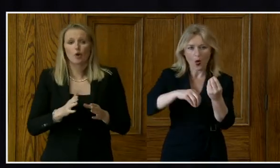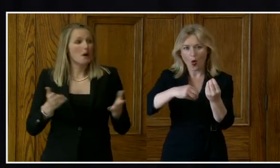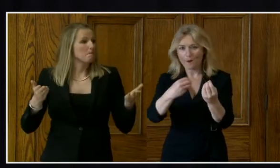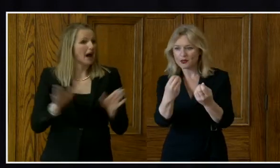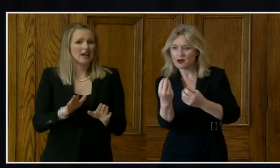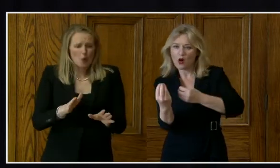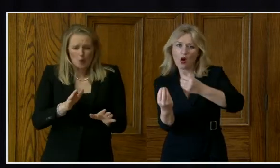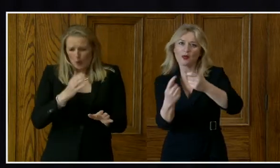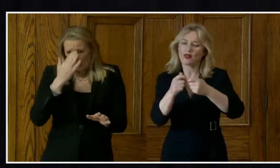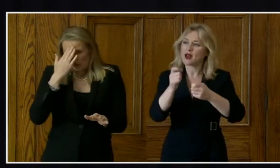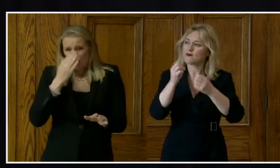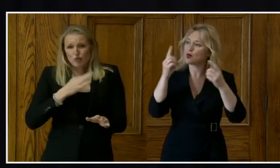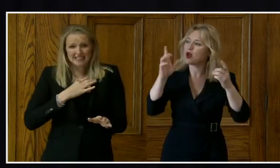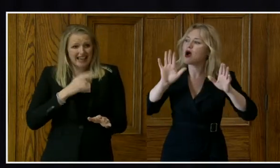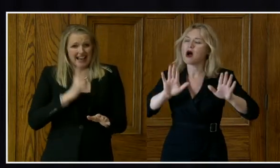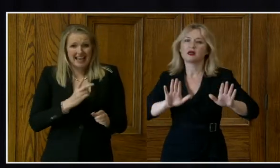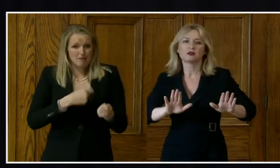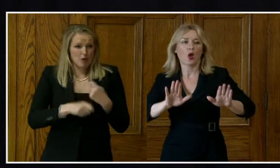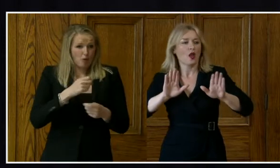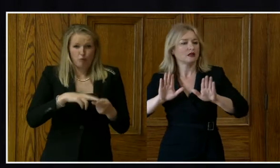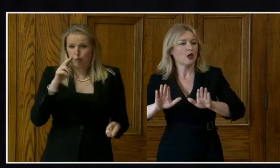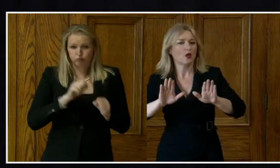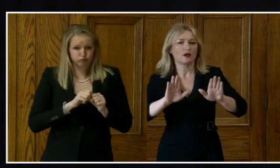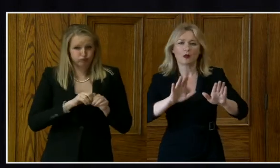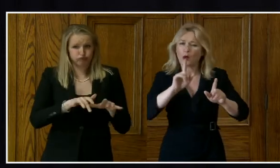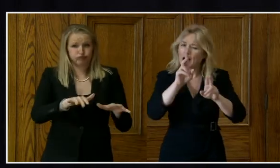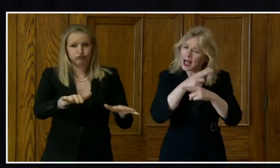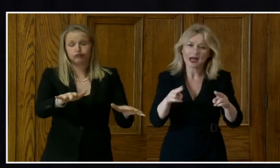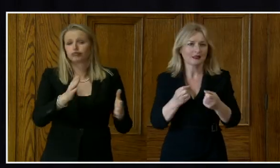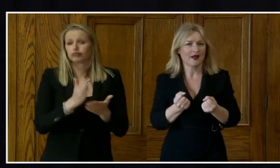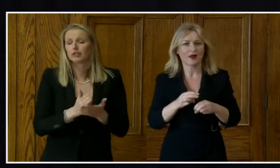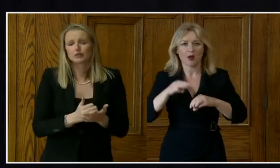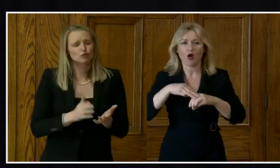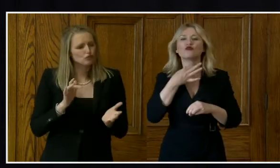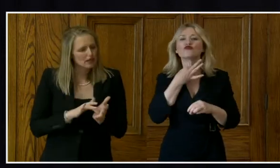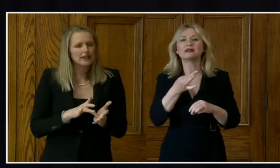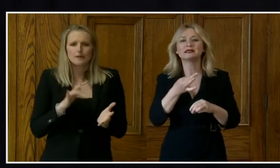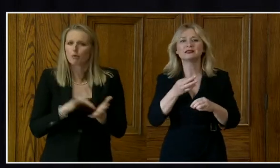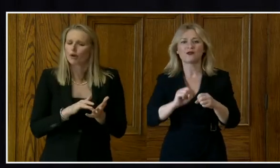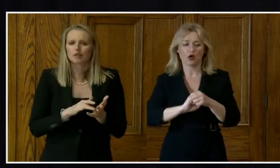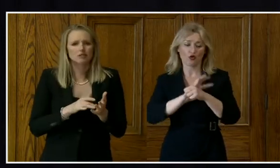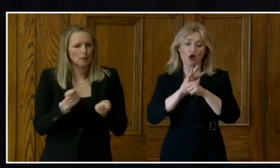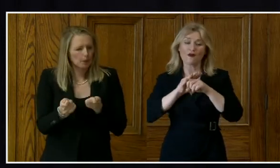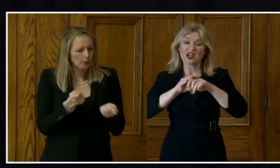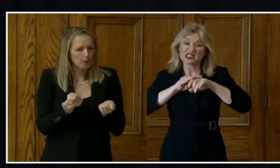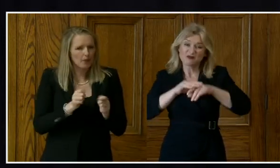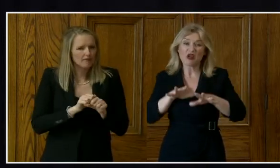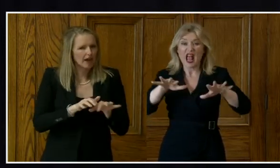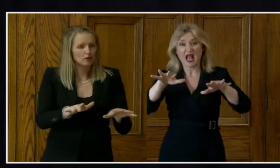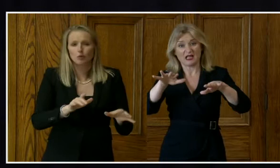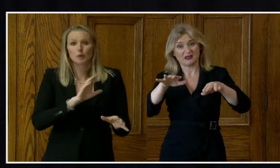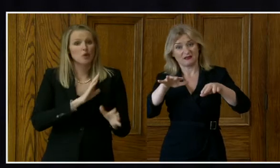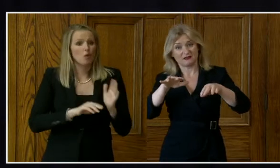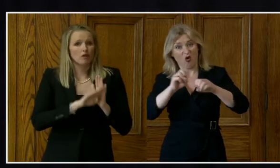jeopardy any further rise in this coronavirus or indeed a second wave of